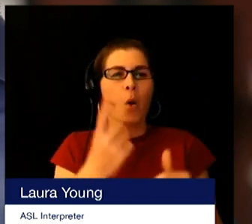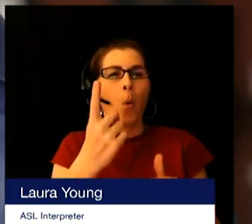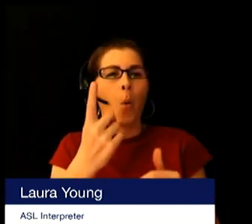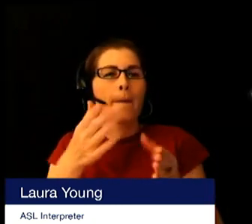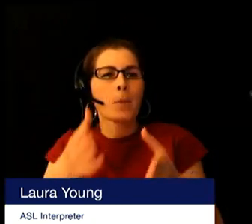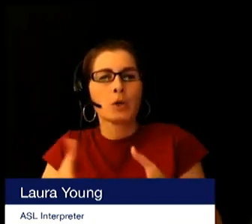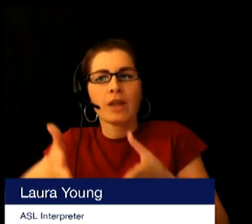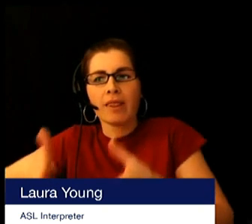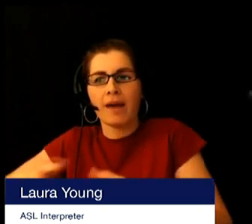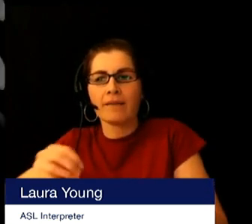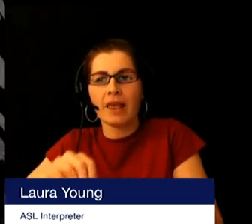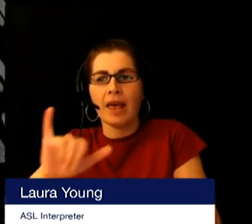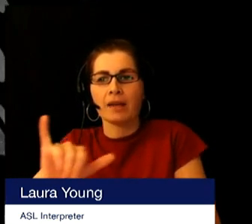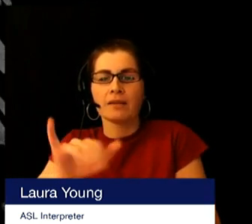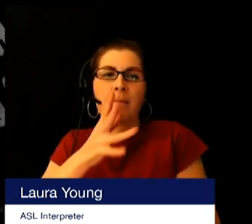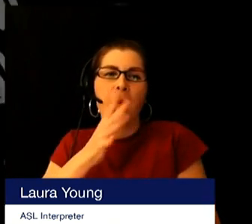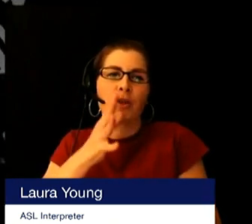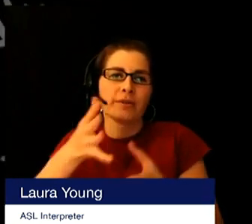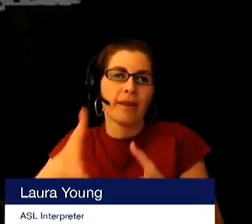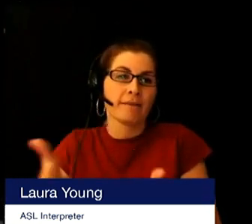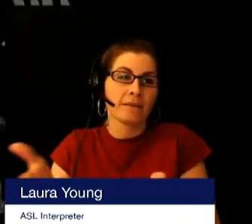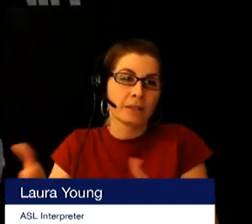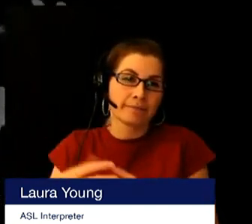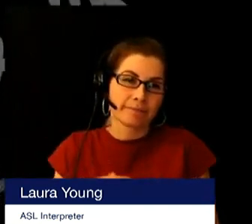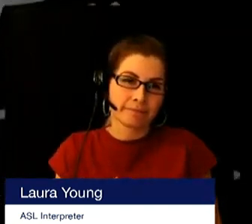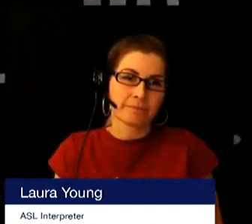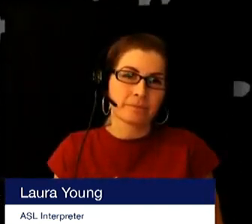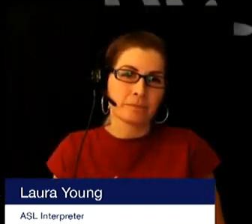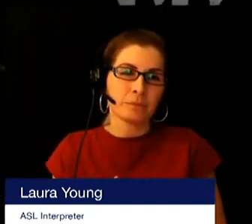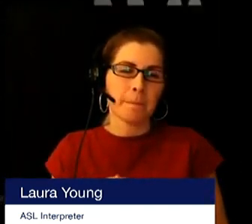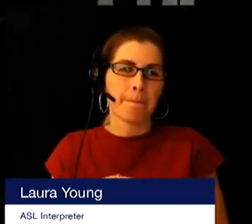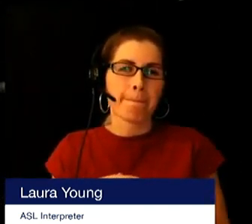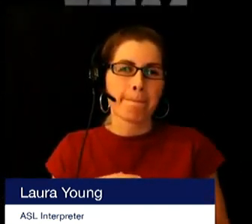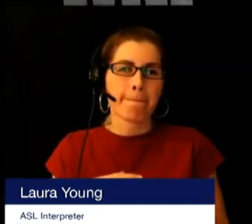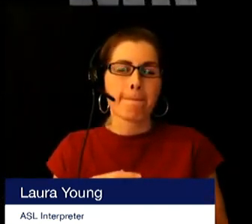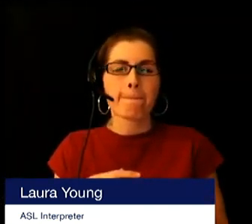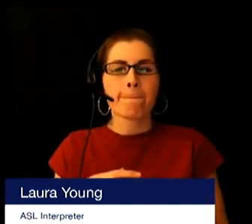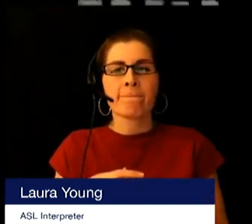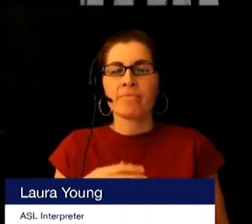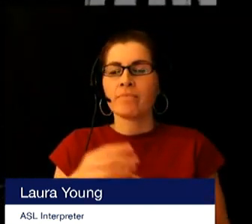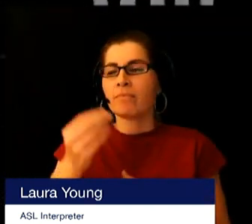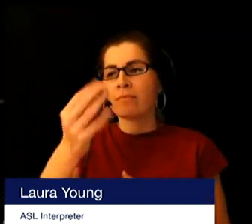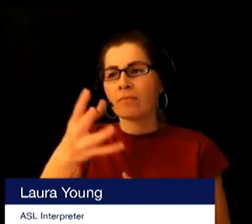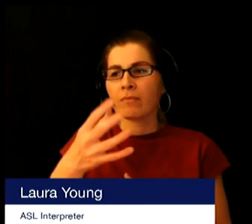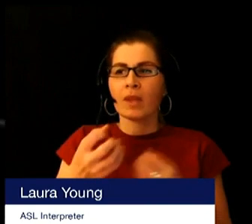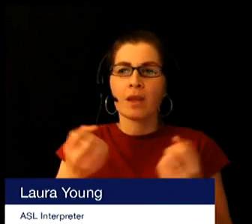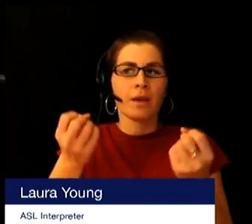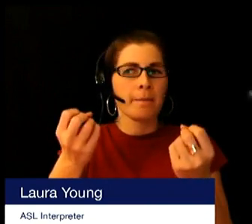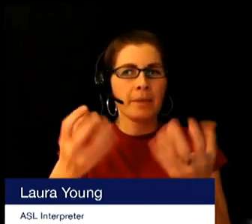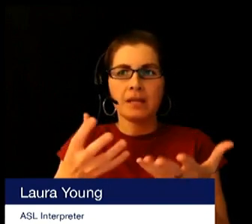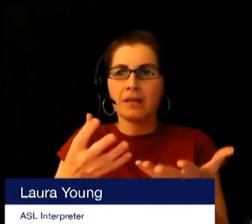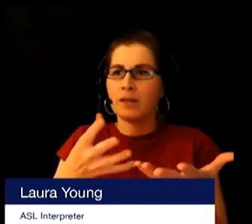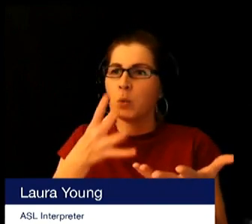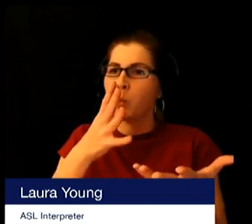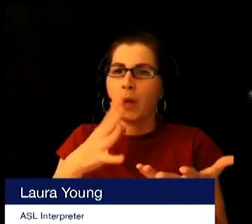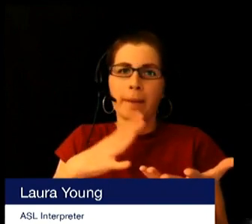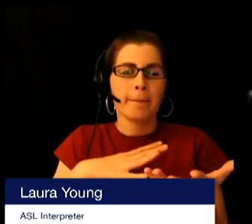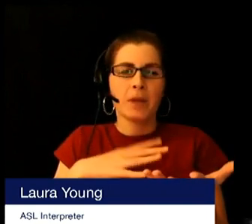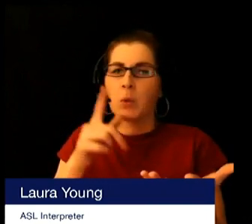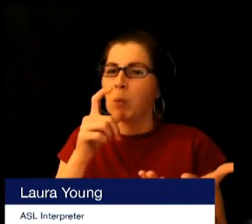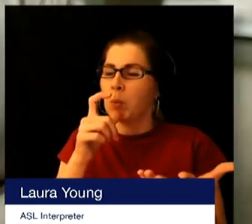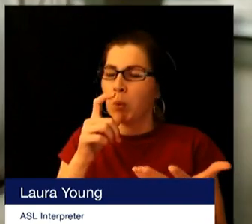Those are the mothers. There are countless women who share, you know, the same stories, similar stories as